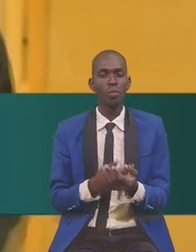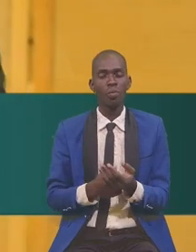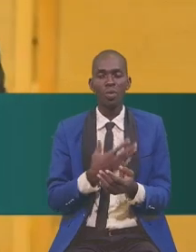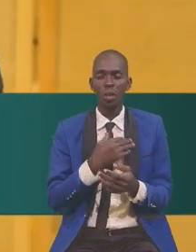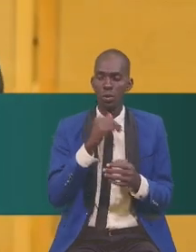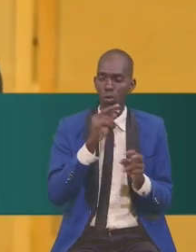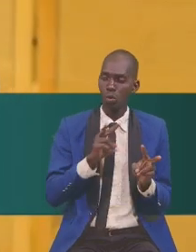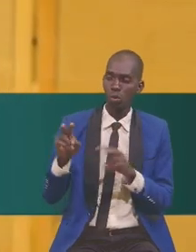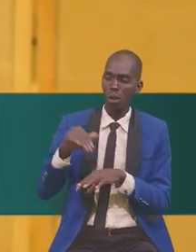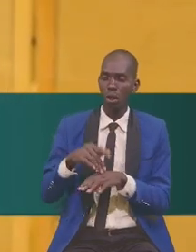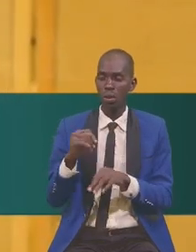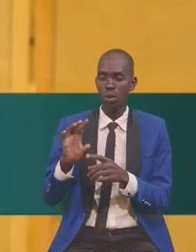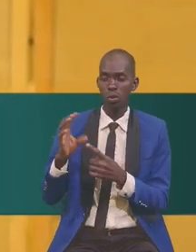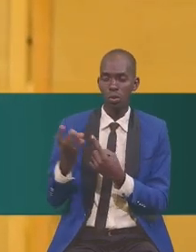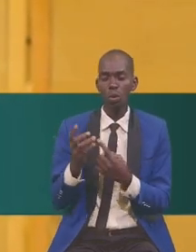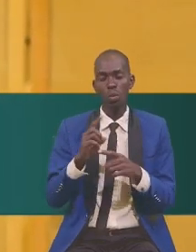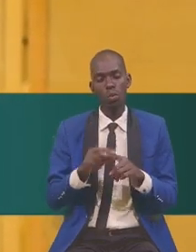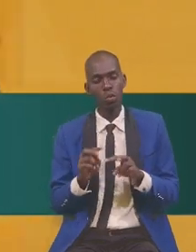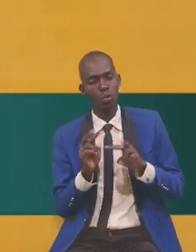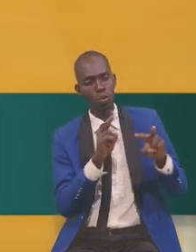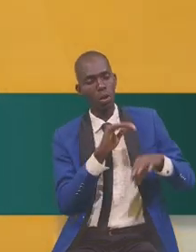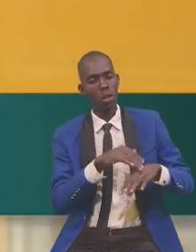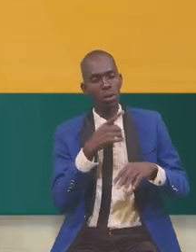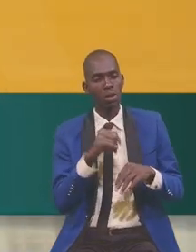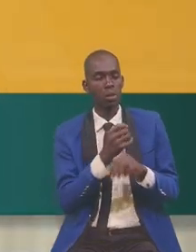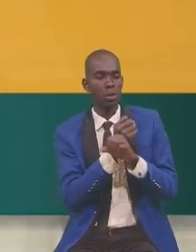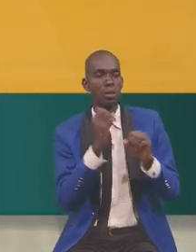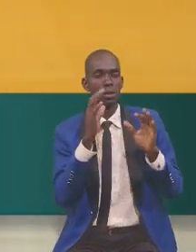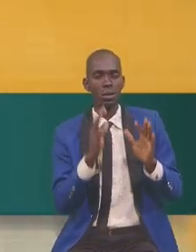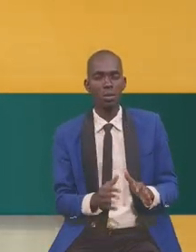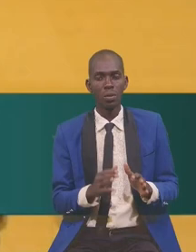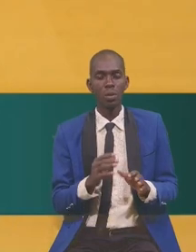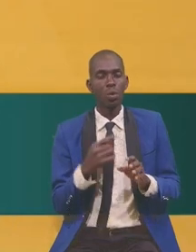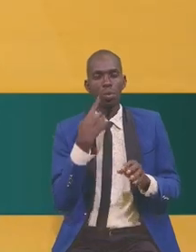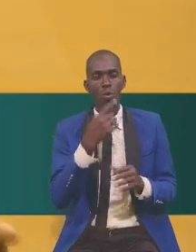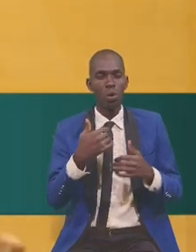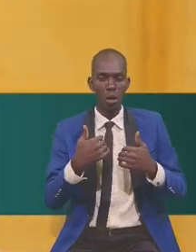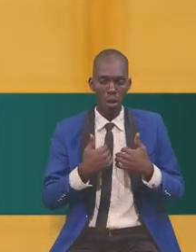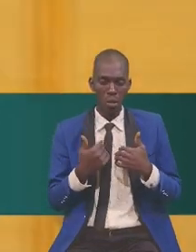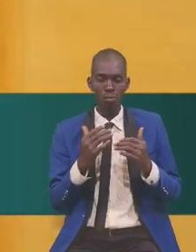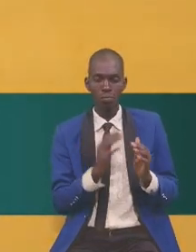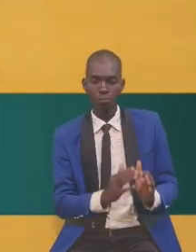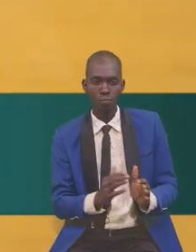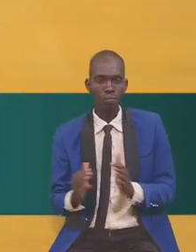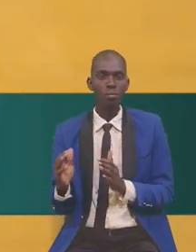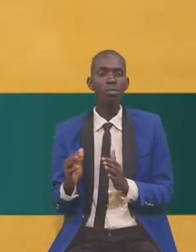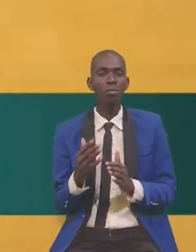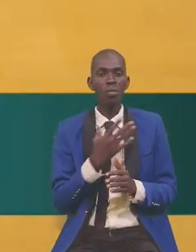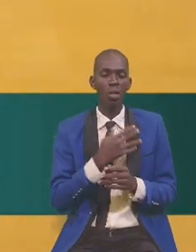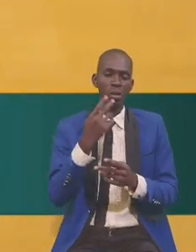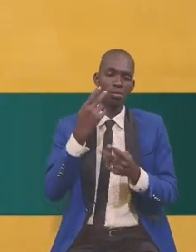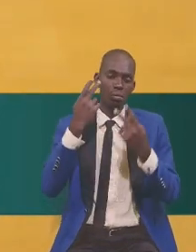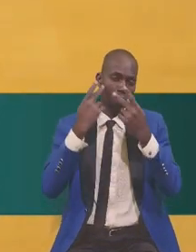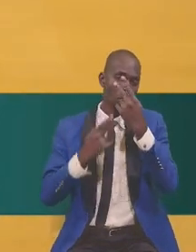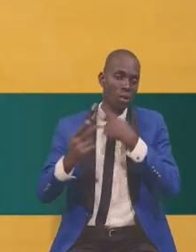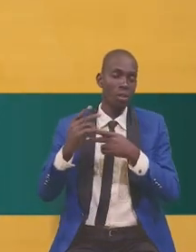condition. Let's look at the captain of our salvation and the one who has predicted and proclaimed and prophesied that